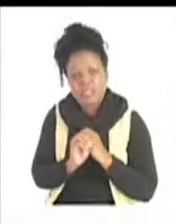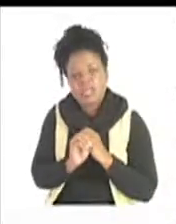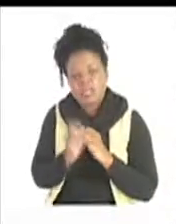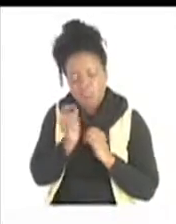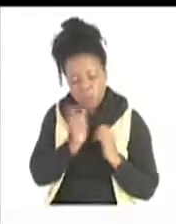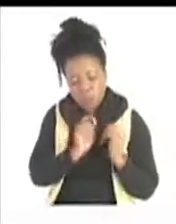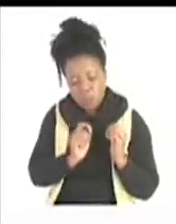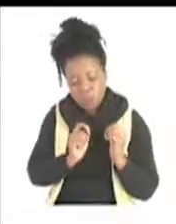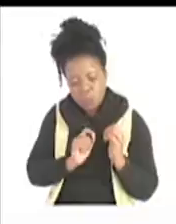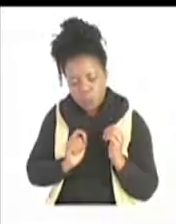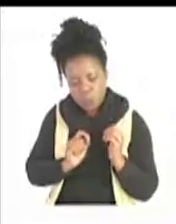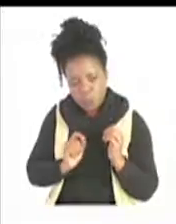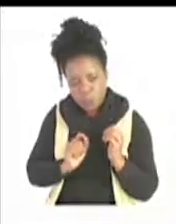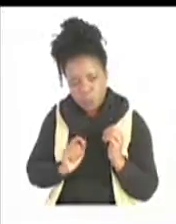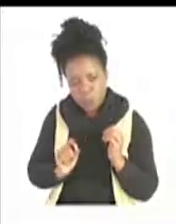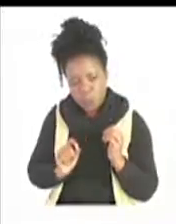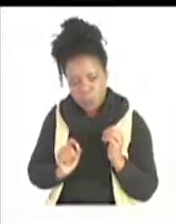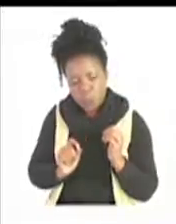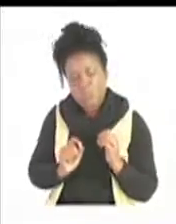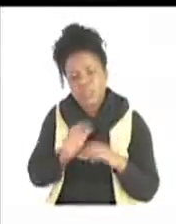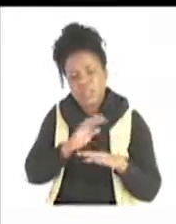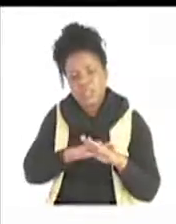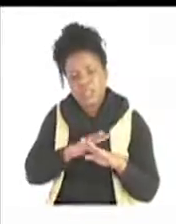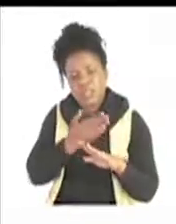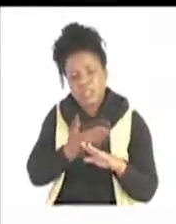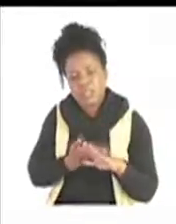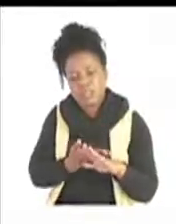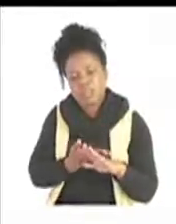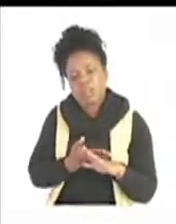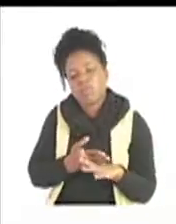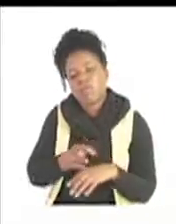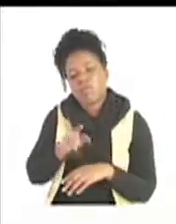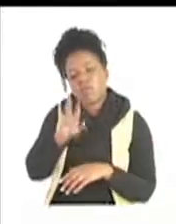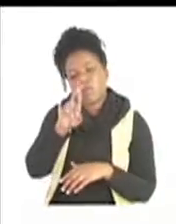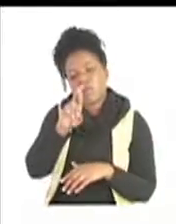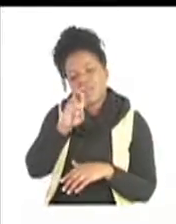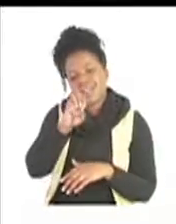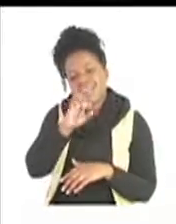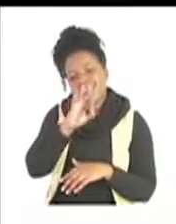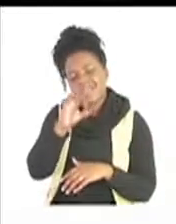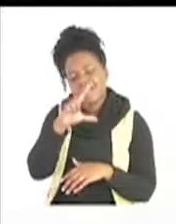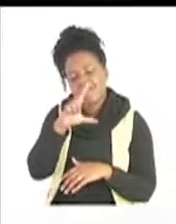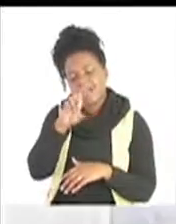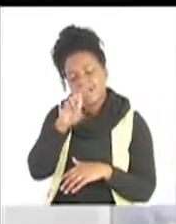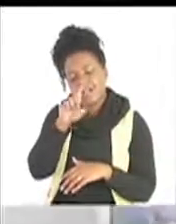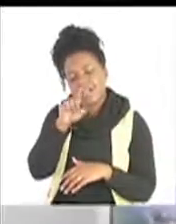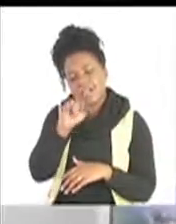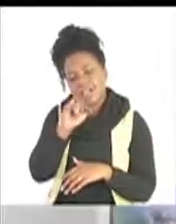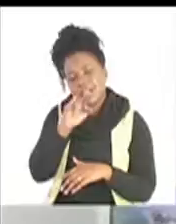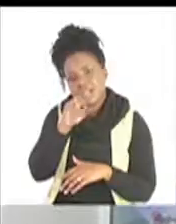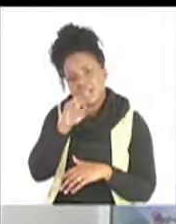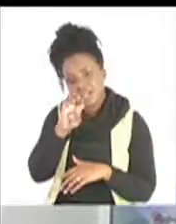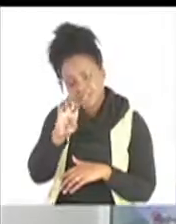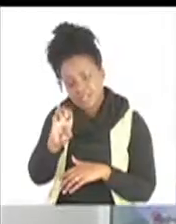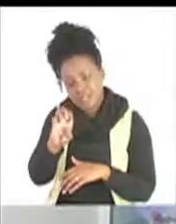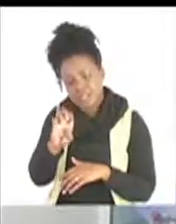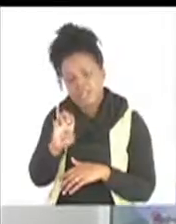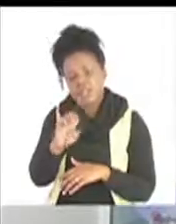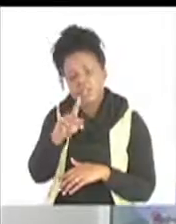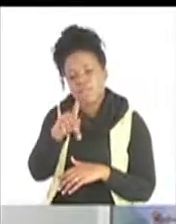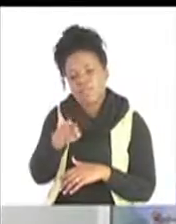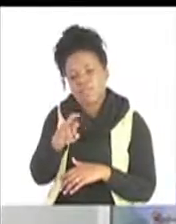3 and line 14. On page 6,